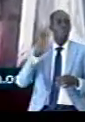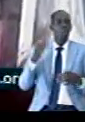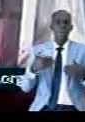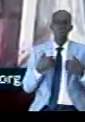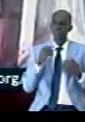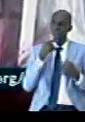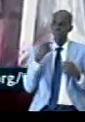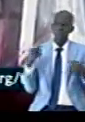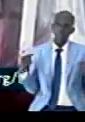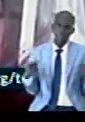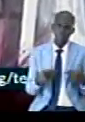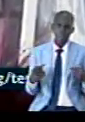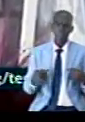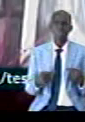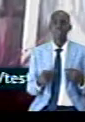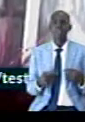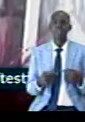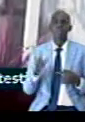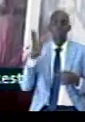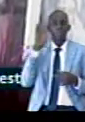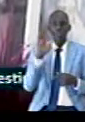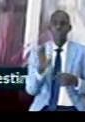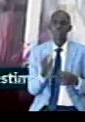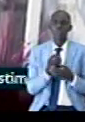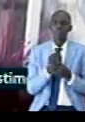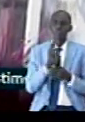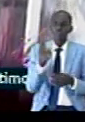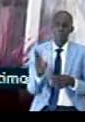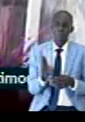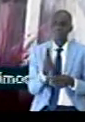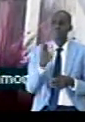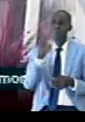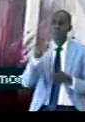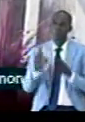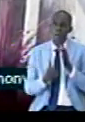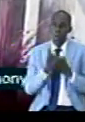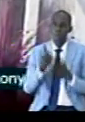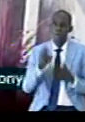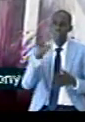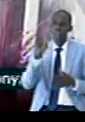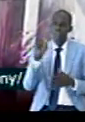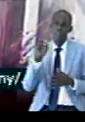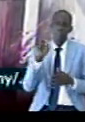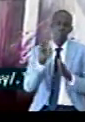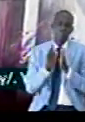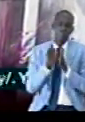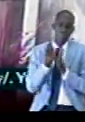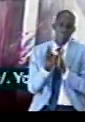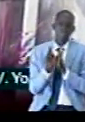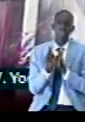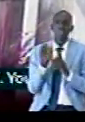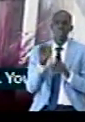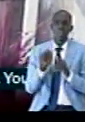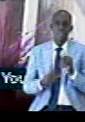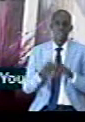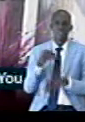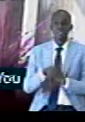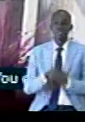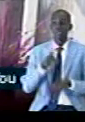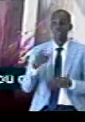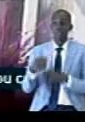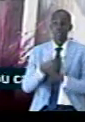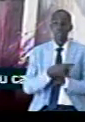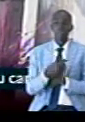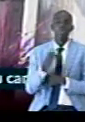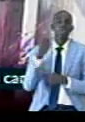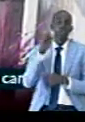say pour water. I will spend like 1 hour, 30 minutes every night. So the second program too, the second day, so I still hold down